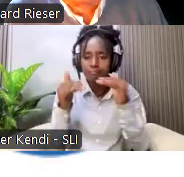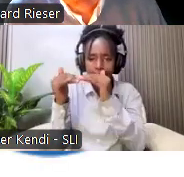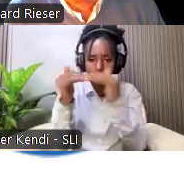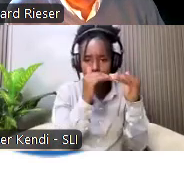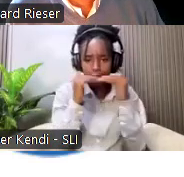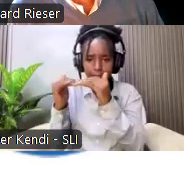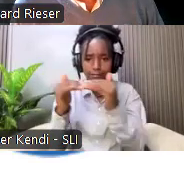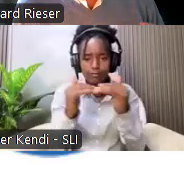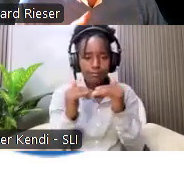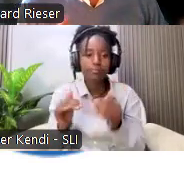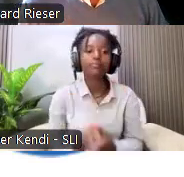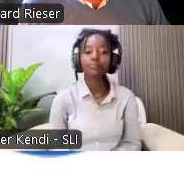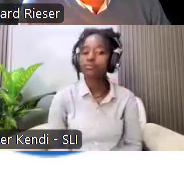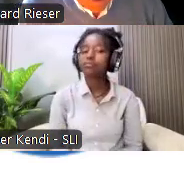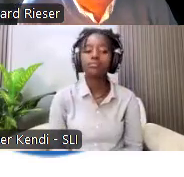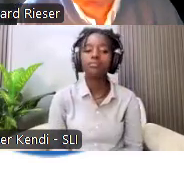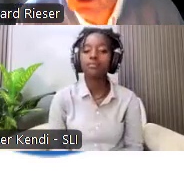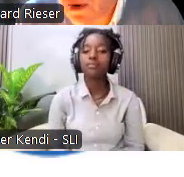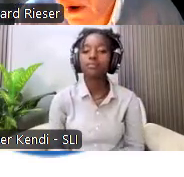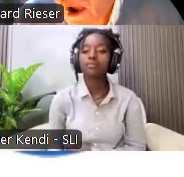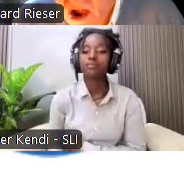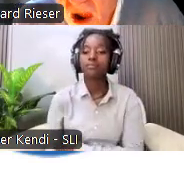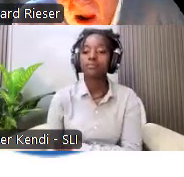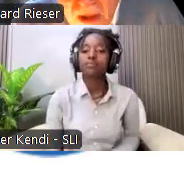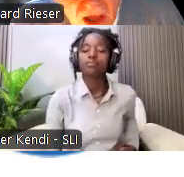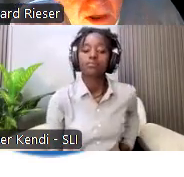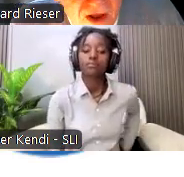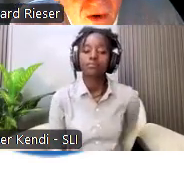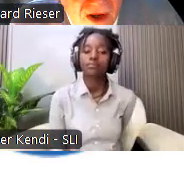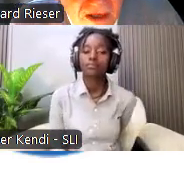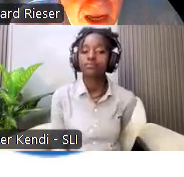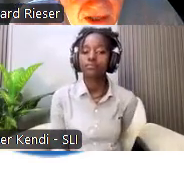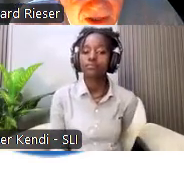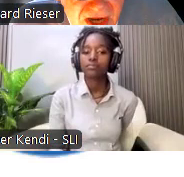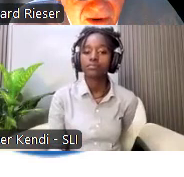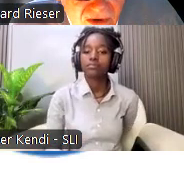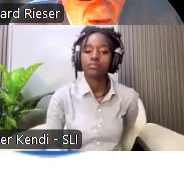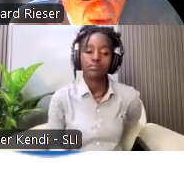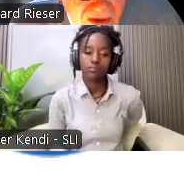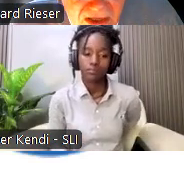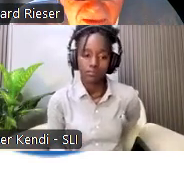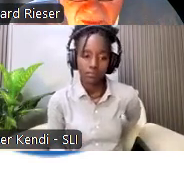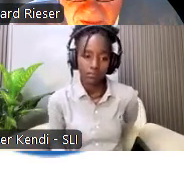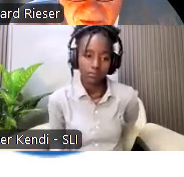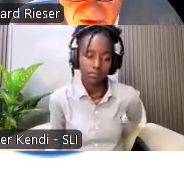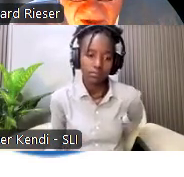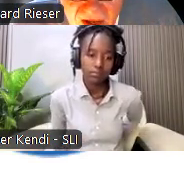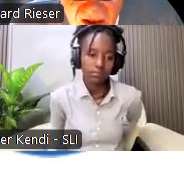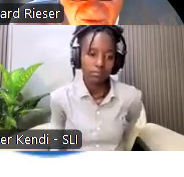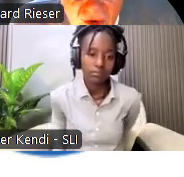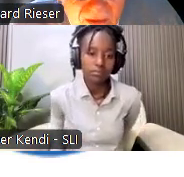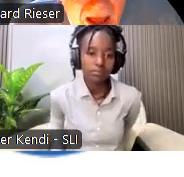So that's the relationship between the two parts of our organization, the General Commonwealth Disabled